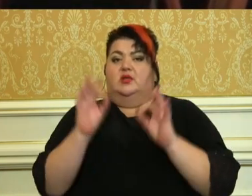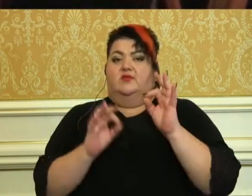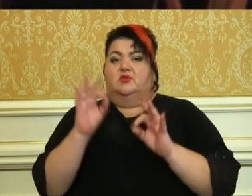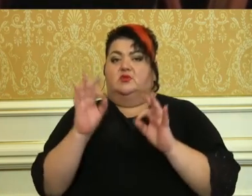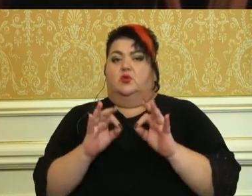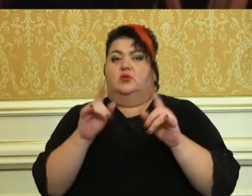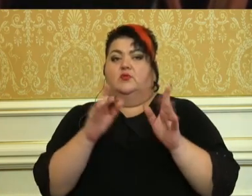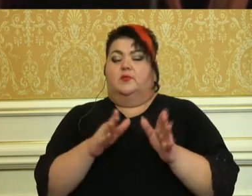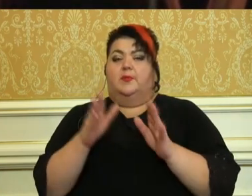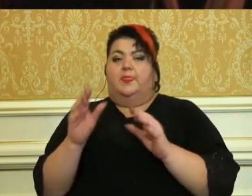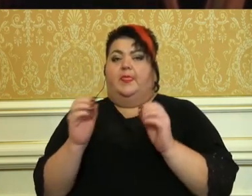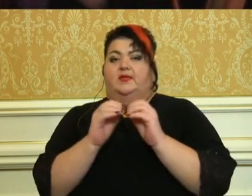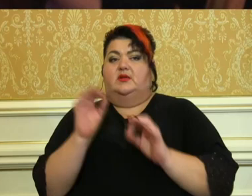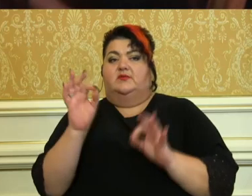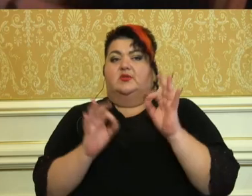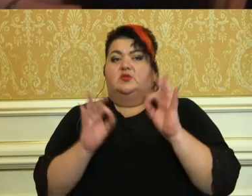So